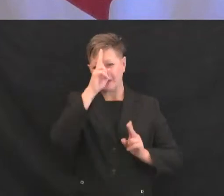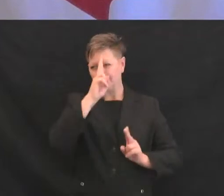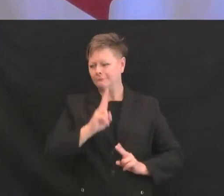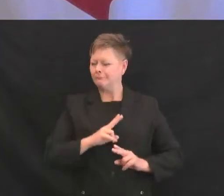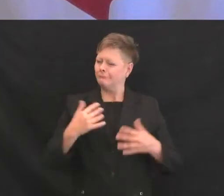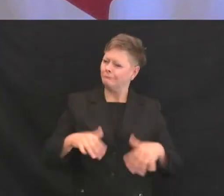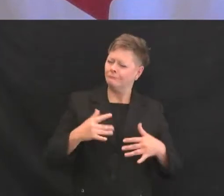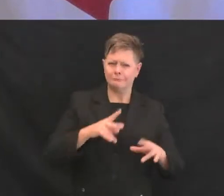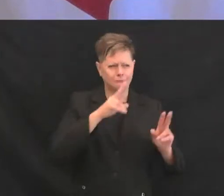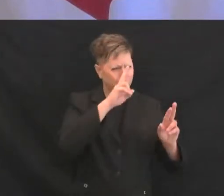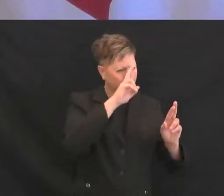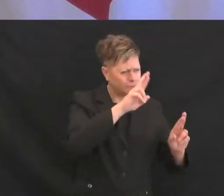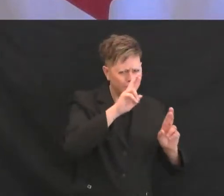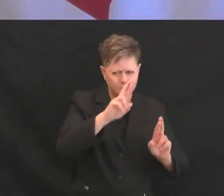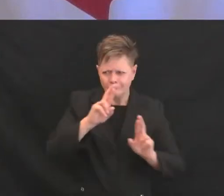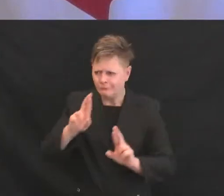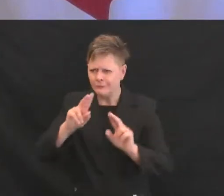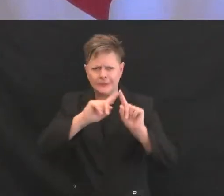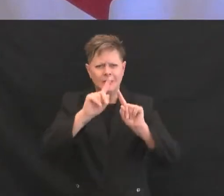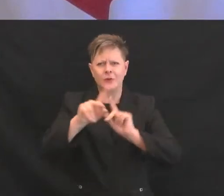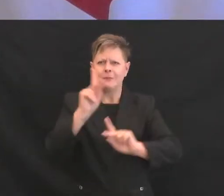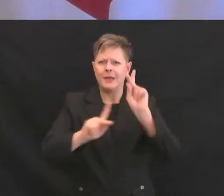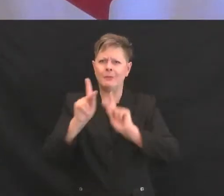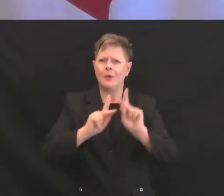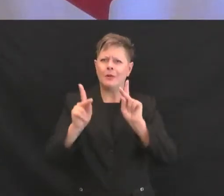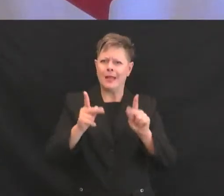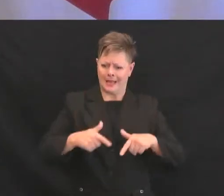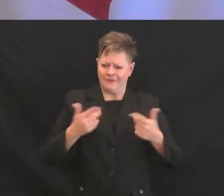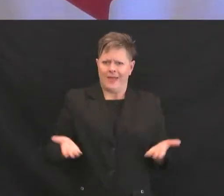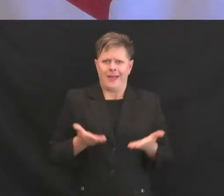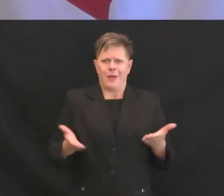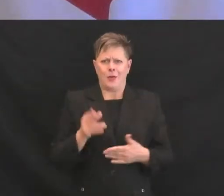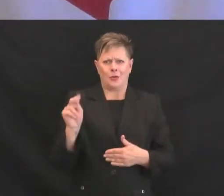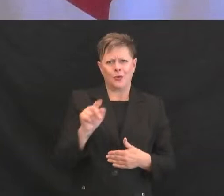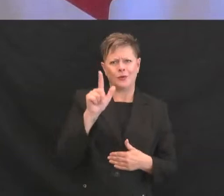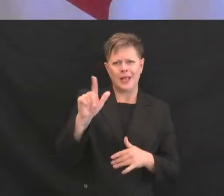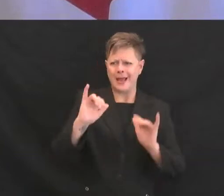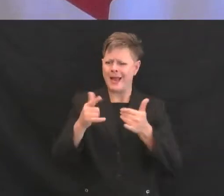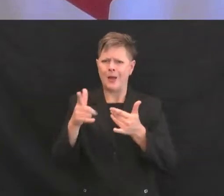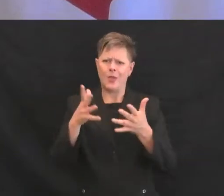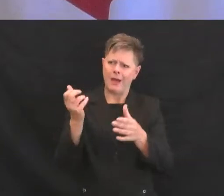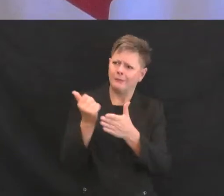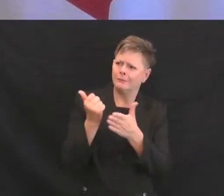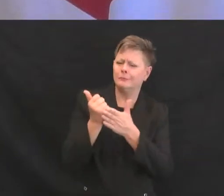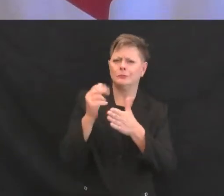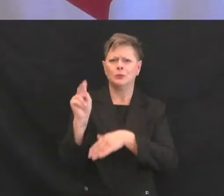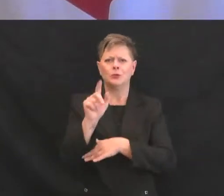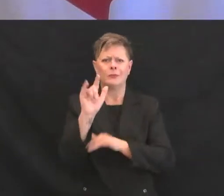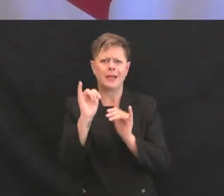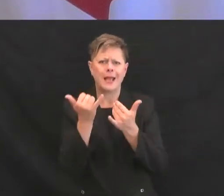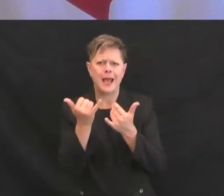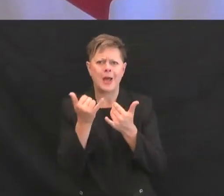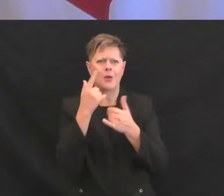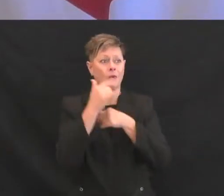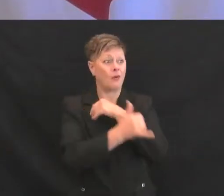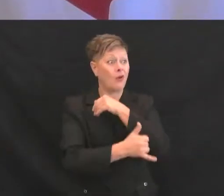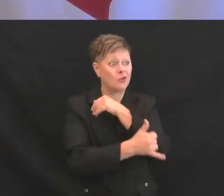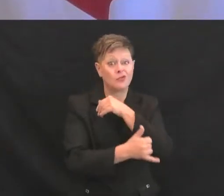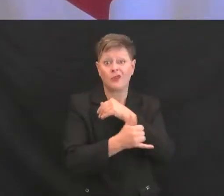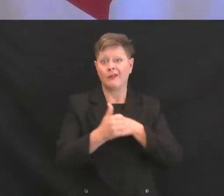people of our province for their achievements and contributions to our province and to the country and to the